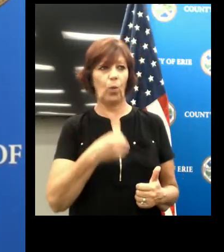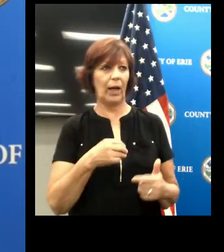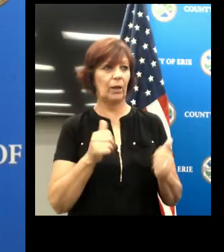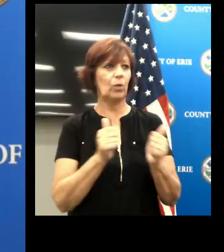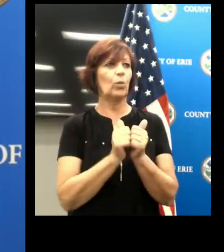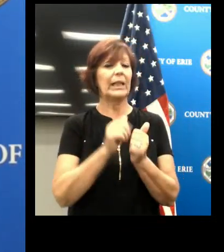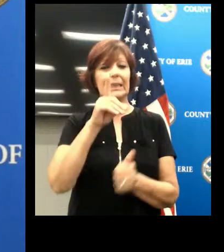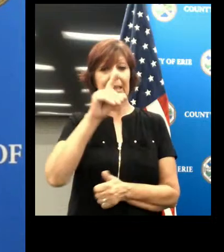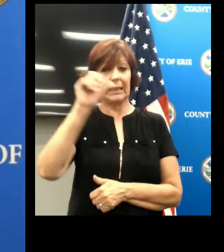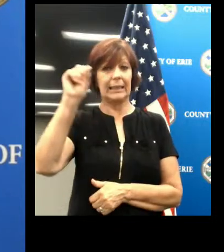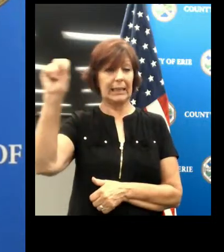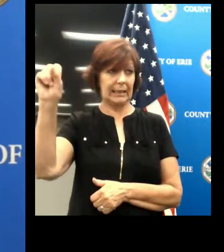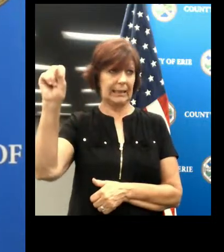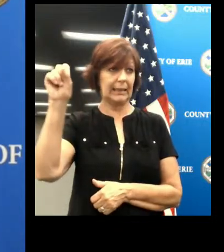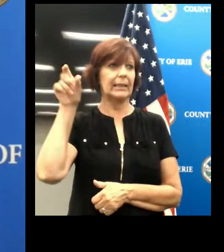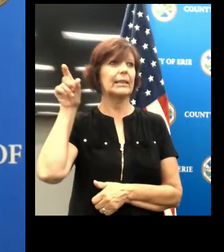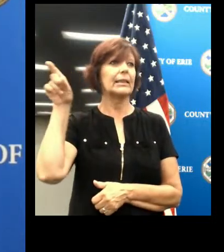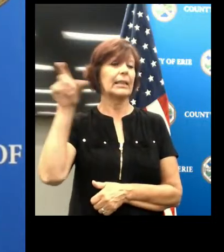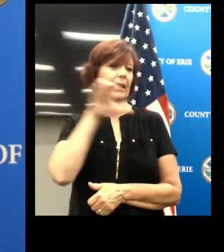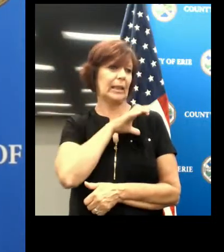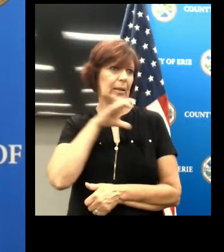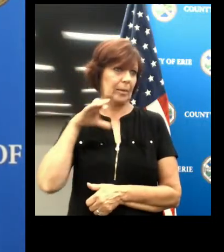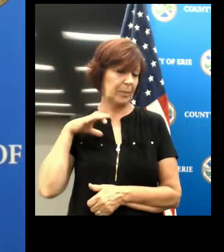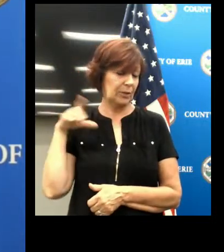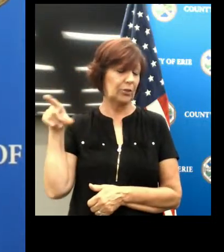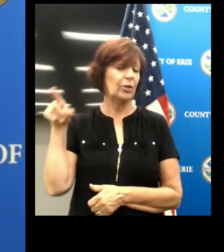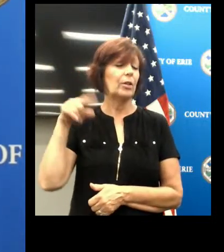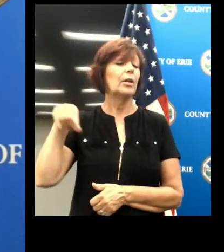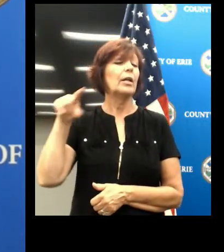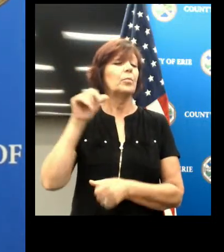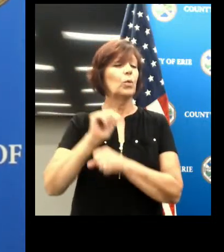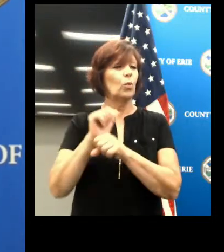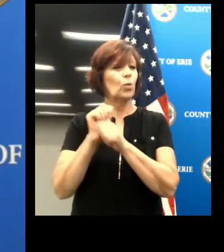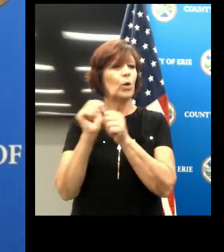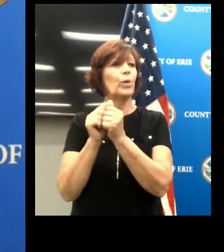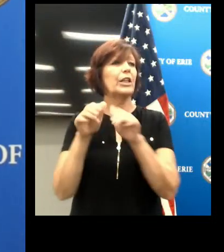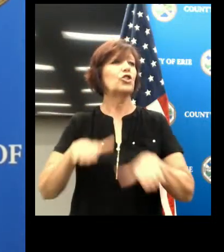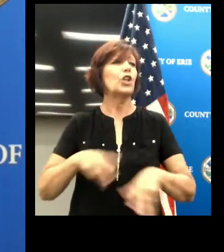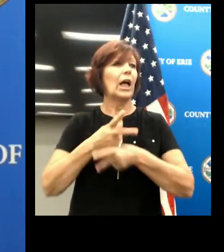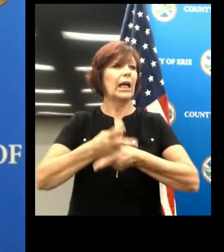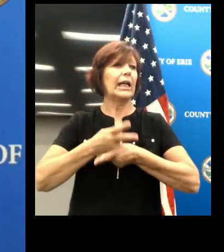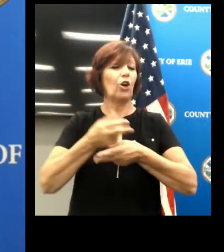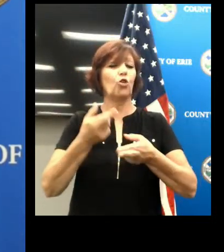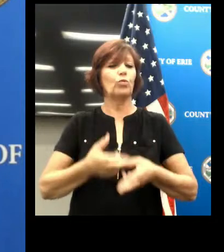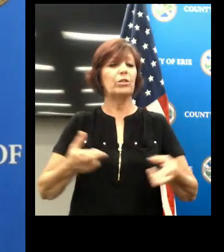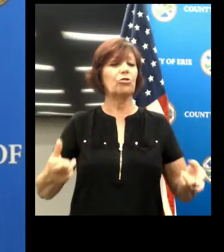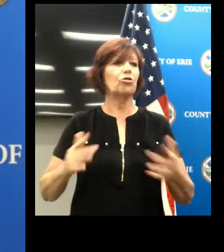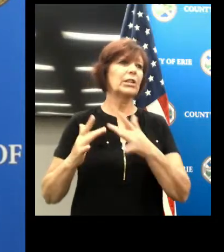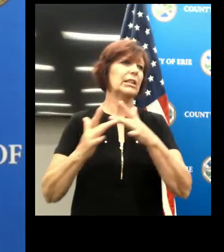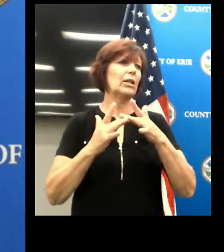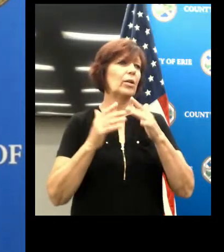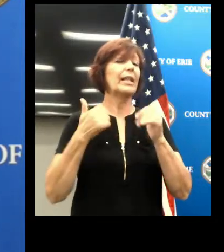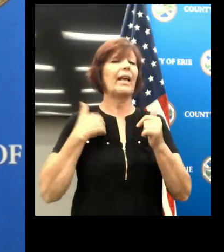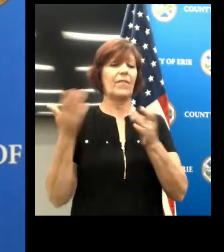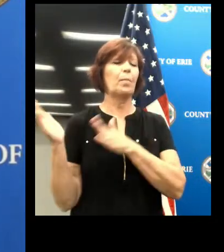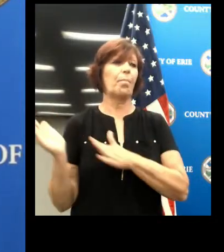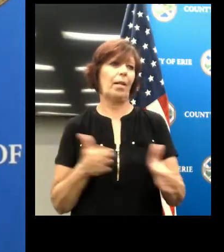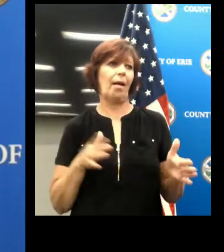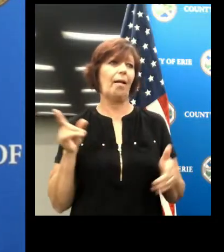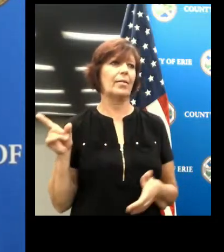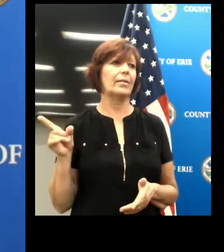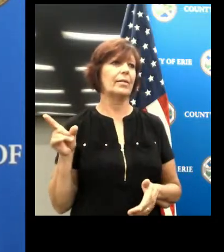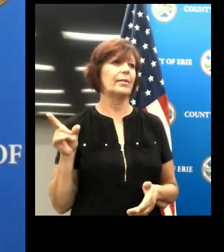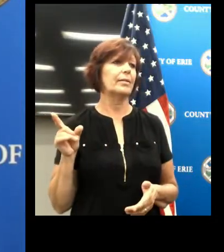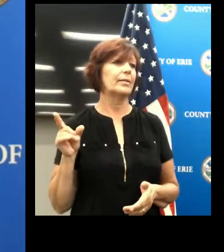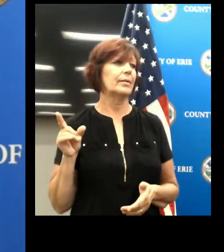Services, Commissioner Marie Cannon and others have been working with the Child Care Resource Network on coming up with a project and a plan.